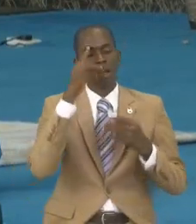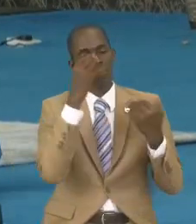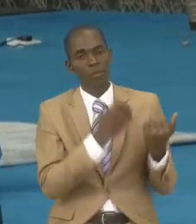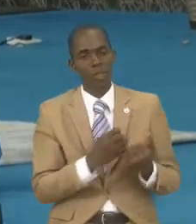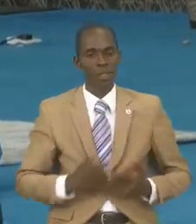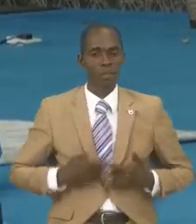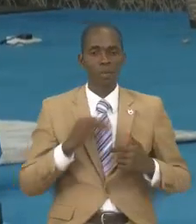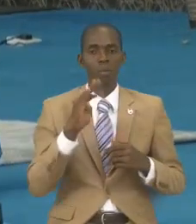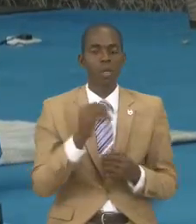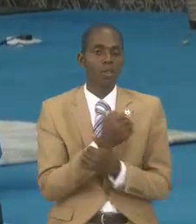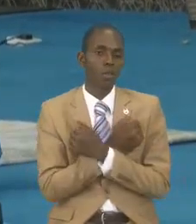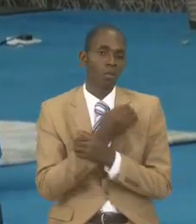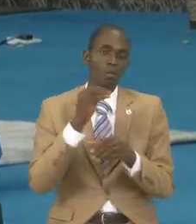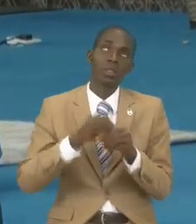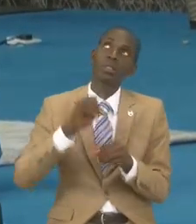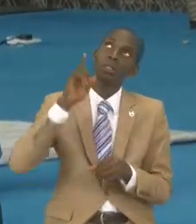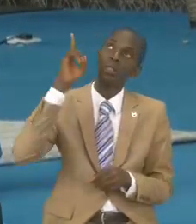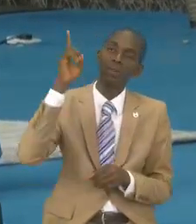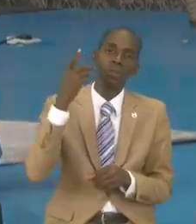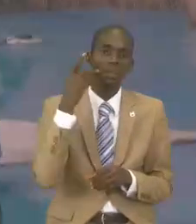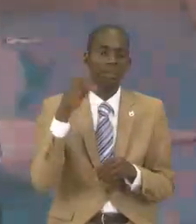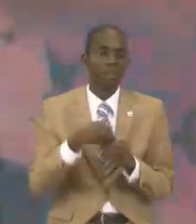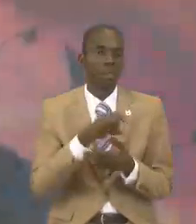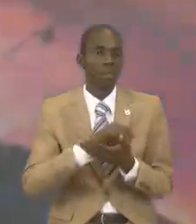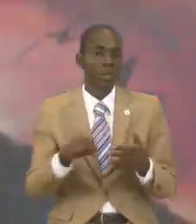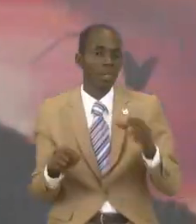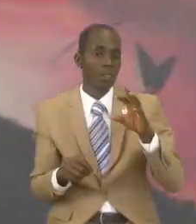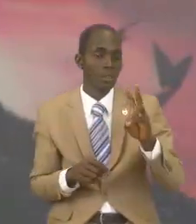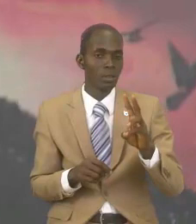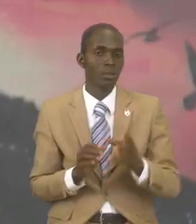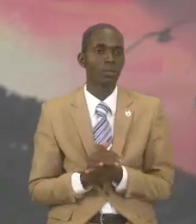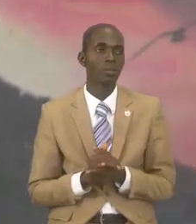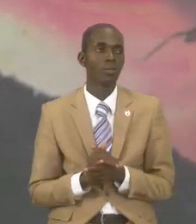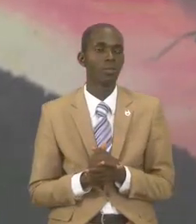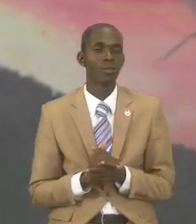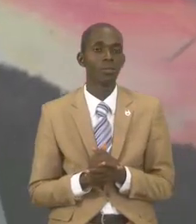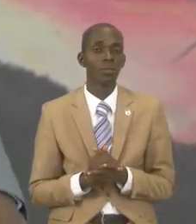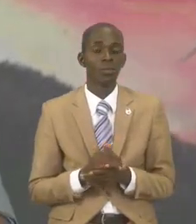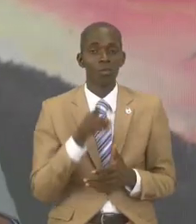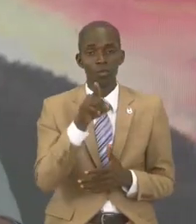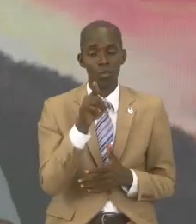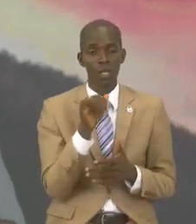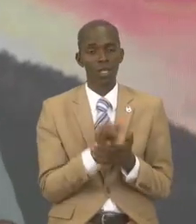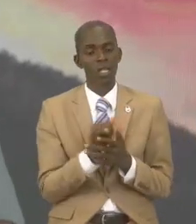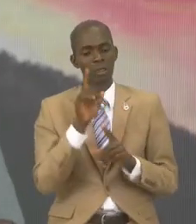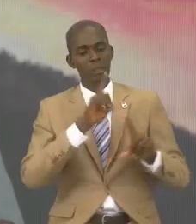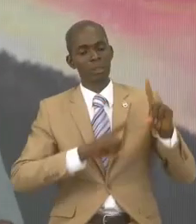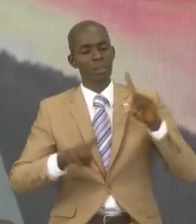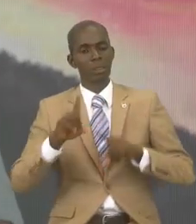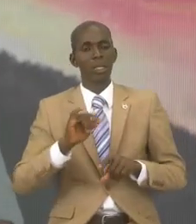in him. Look at verse 6. He that says he abideth in him